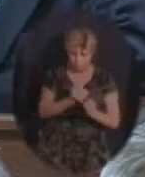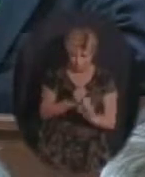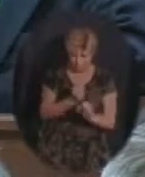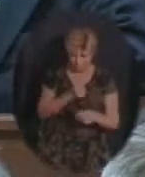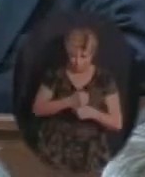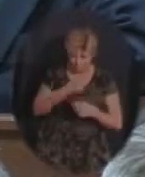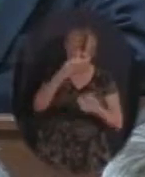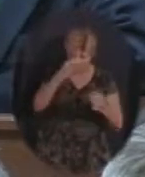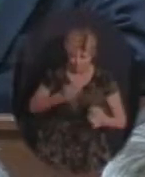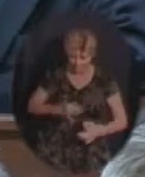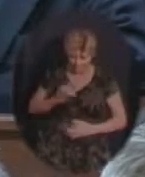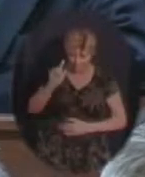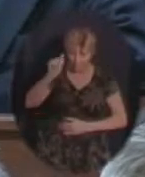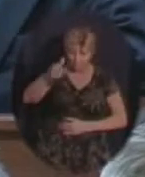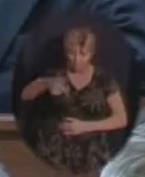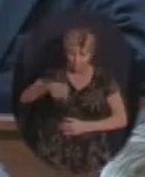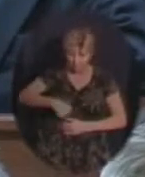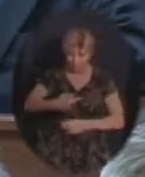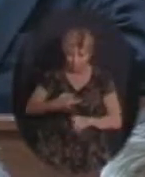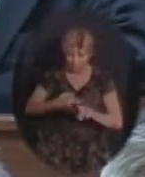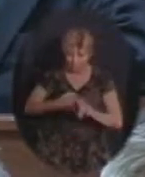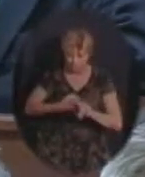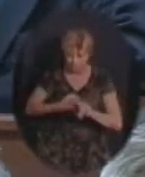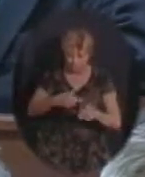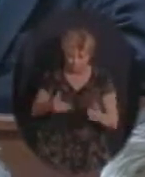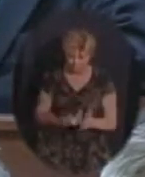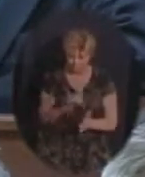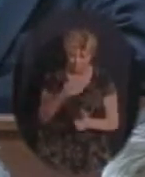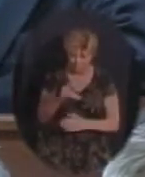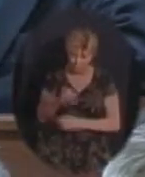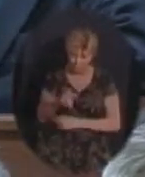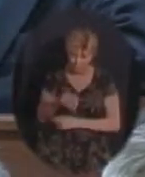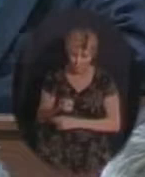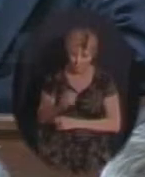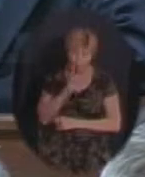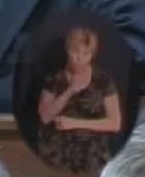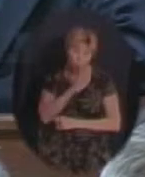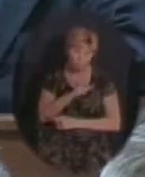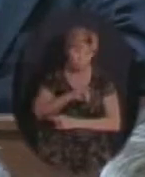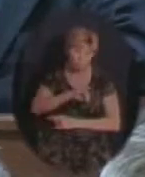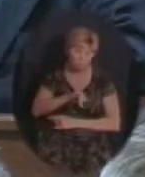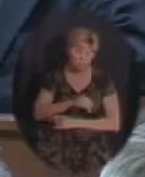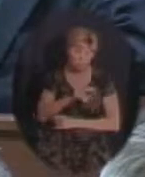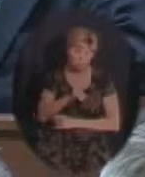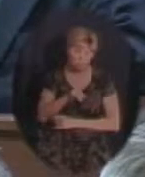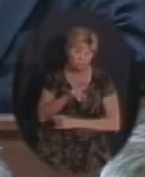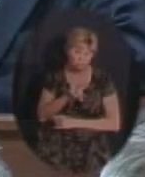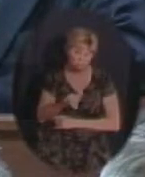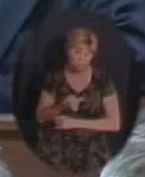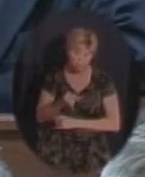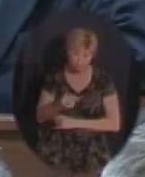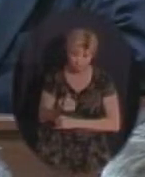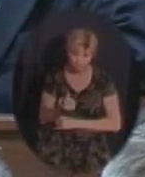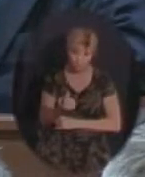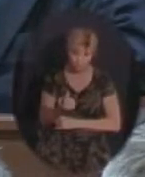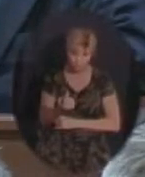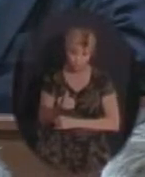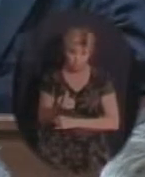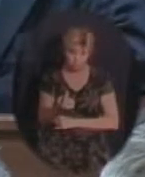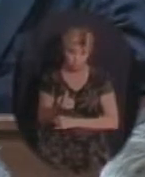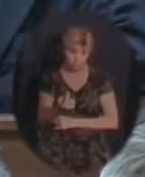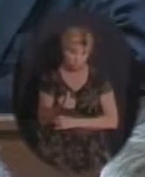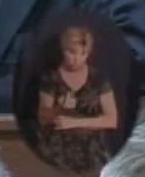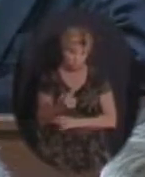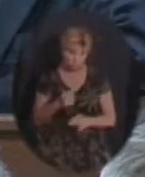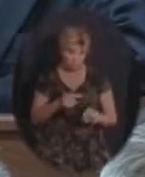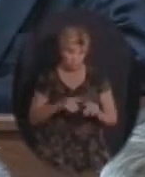a July 1 renewal date, and it doesn't take them long to bind coverage. I can bind it over the phone, but a decision will need to be made